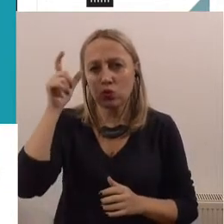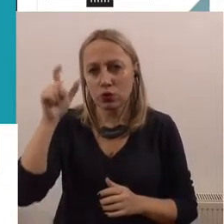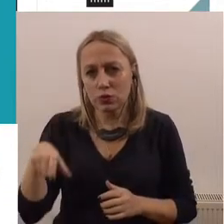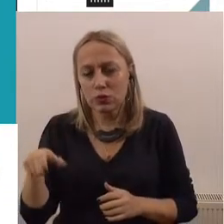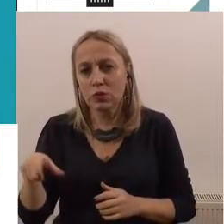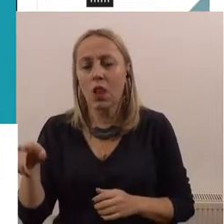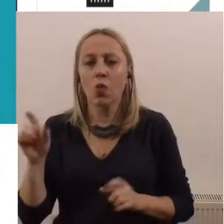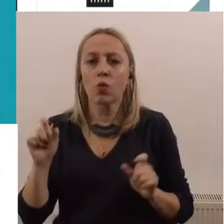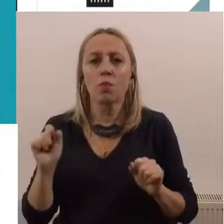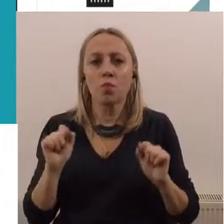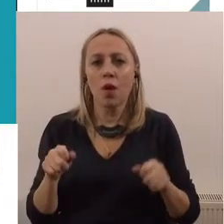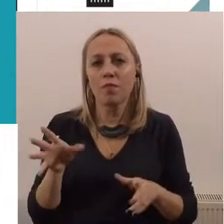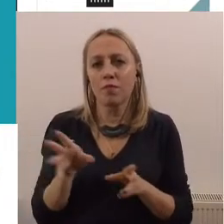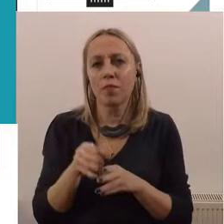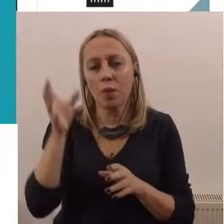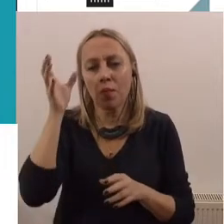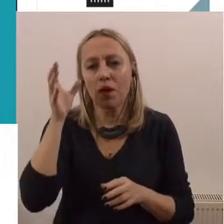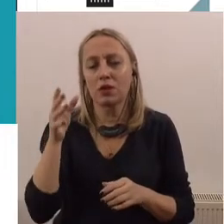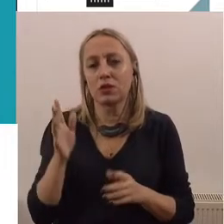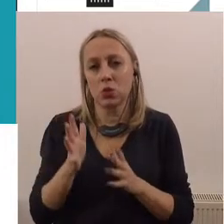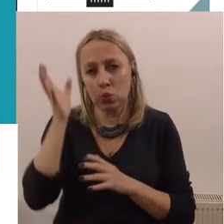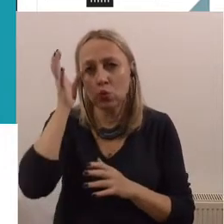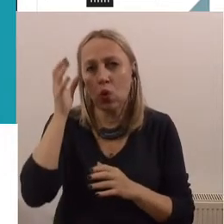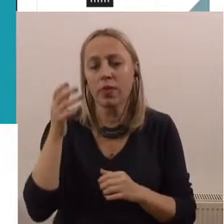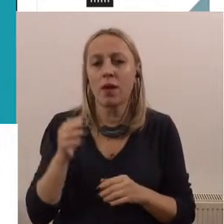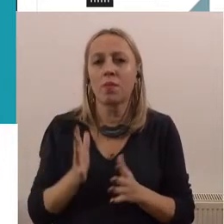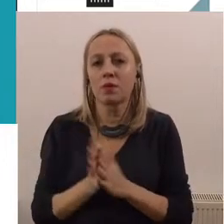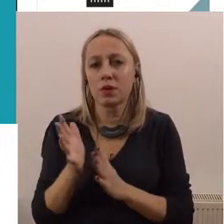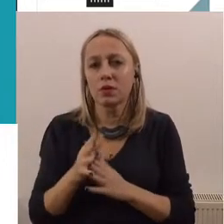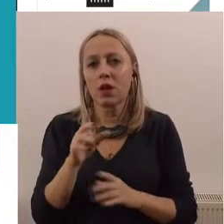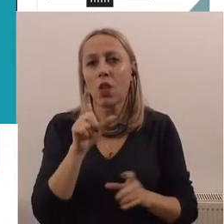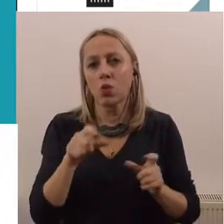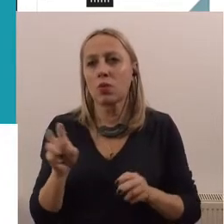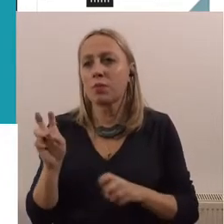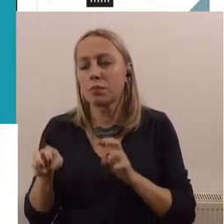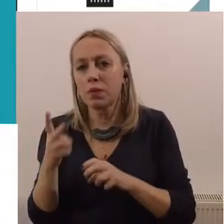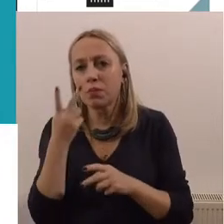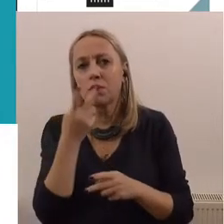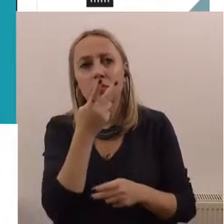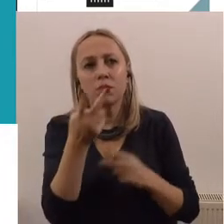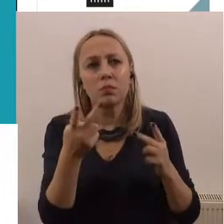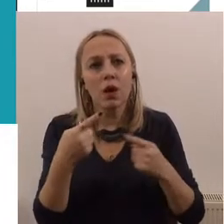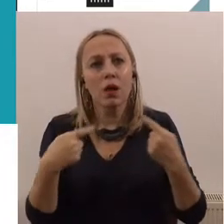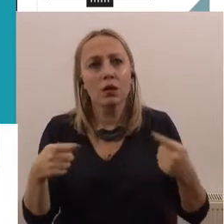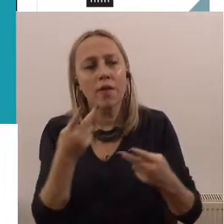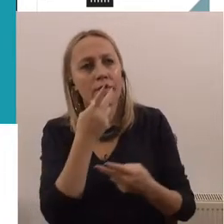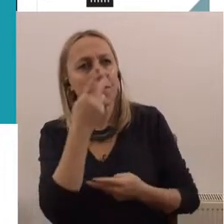that we try to develop the communication with non-human beings. Yeah,